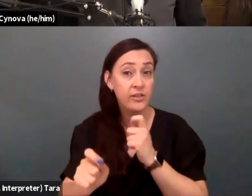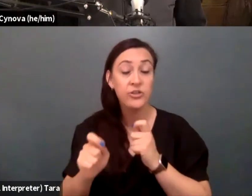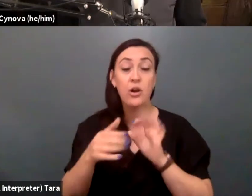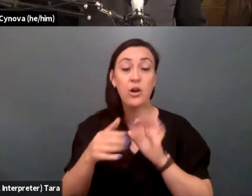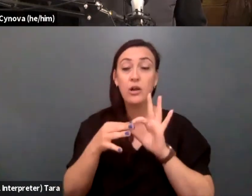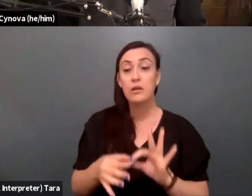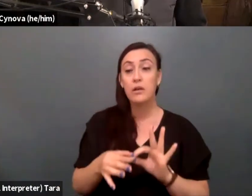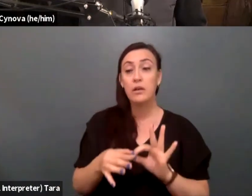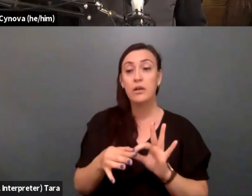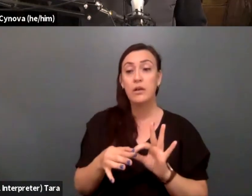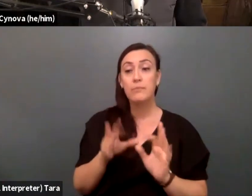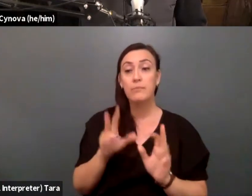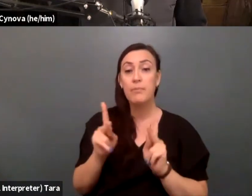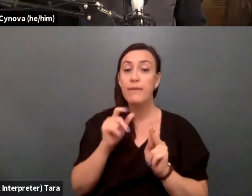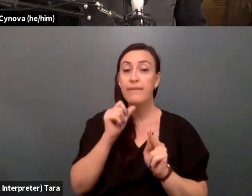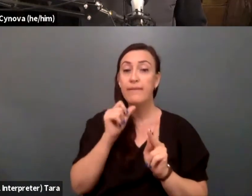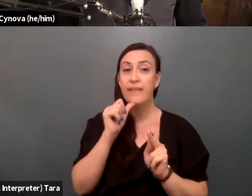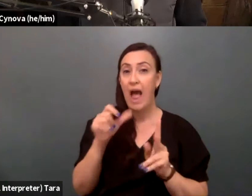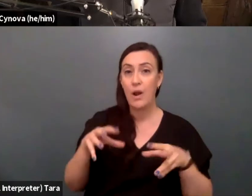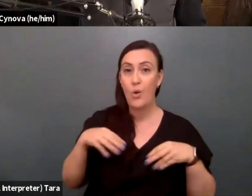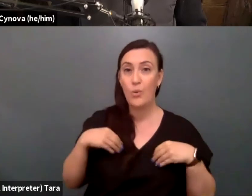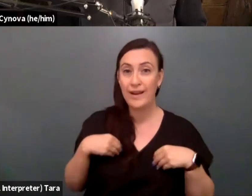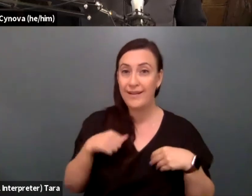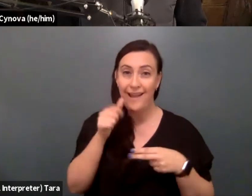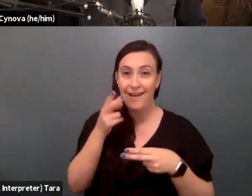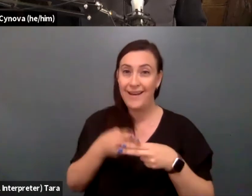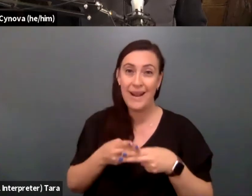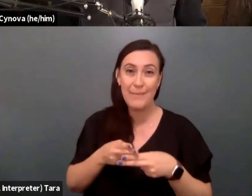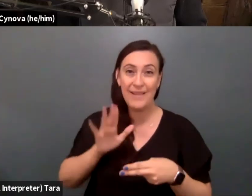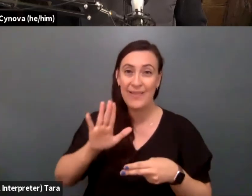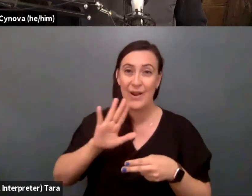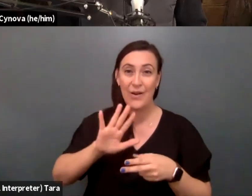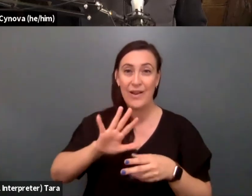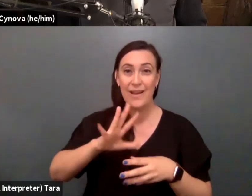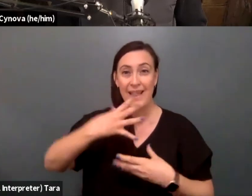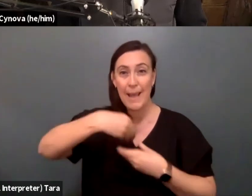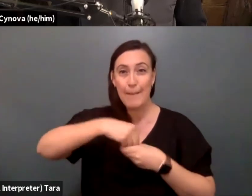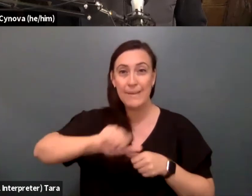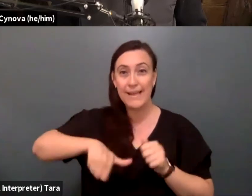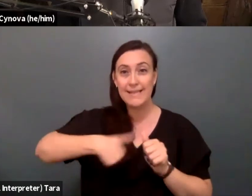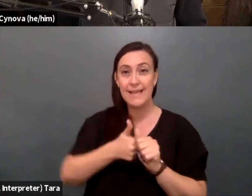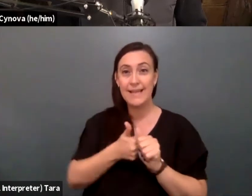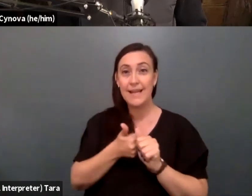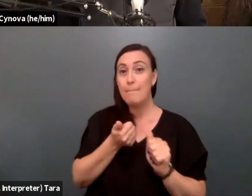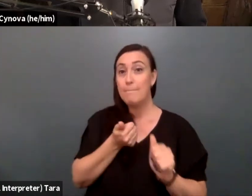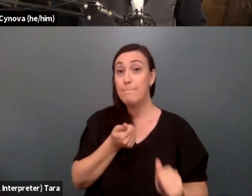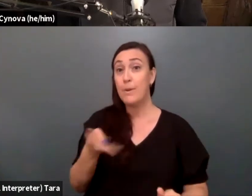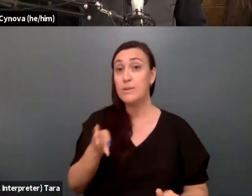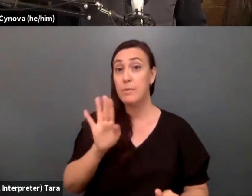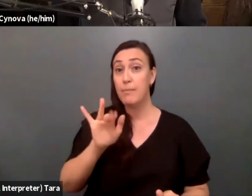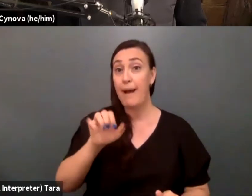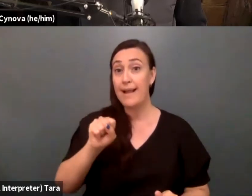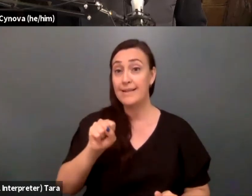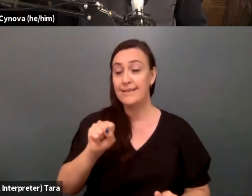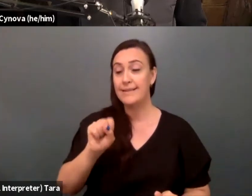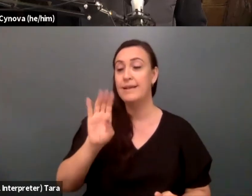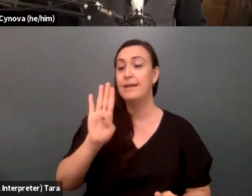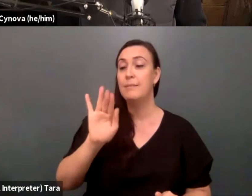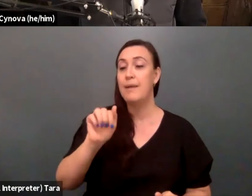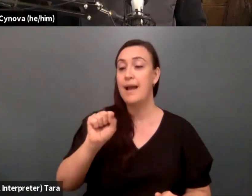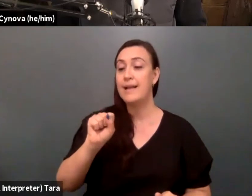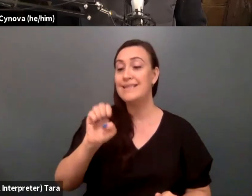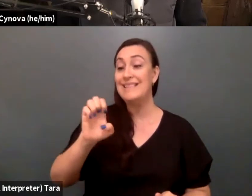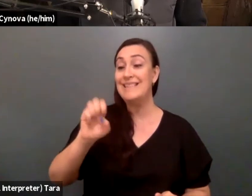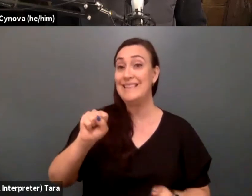folks not owning and naming their implicit biases. Notice I said plural because it's not just the